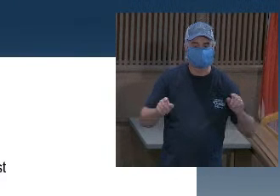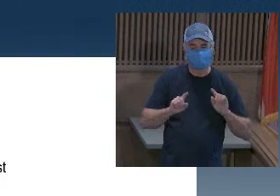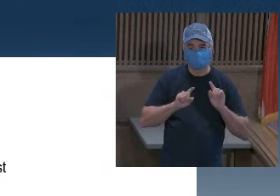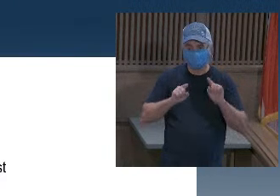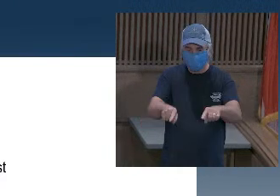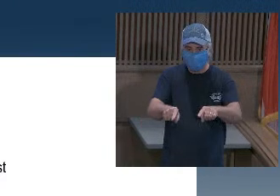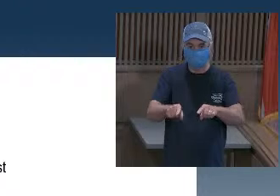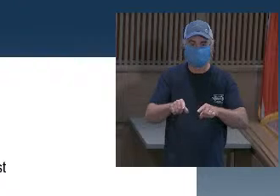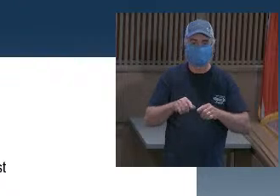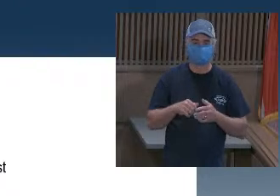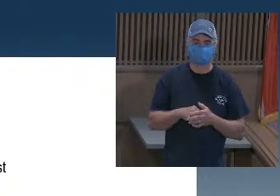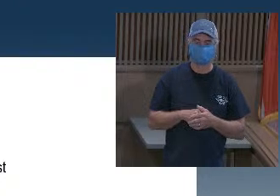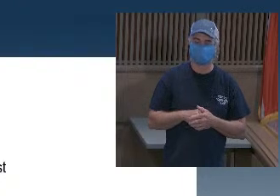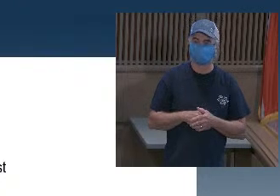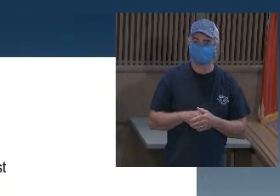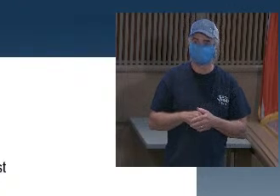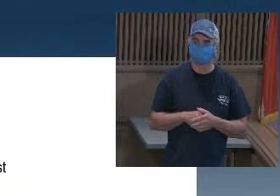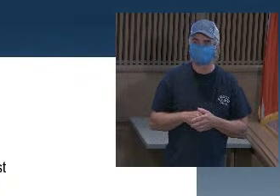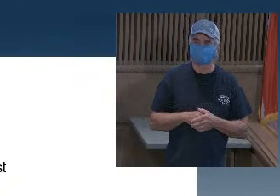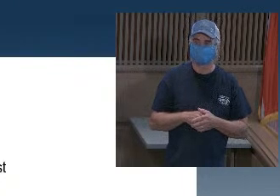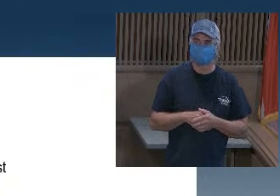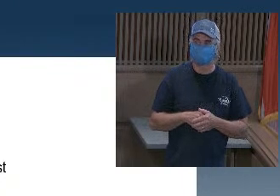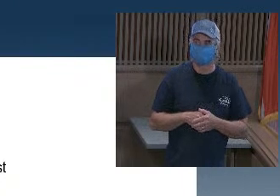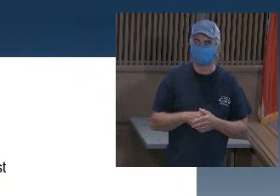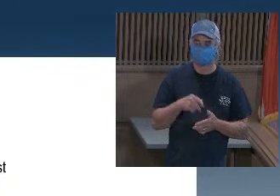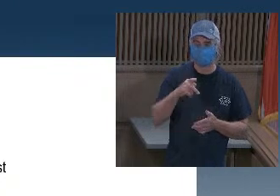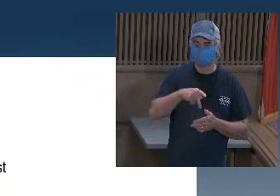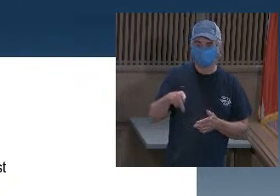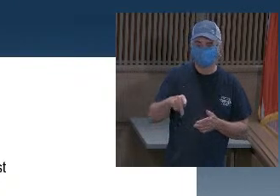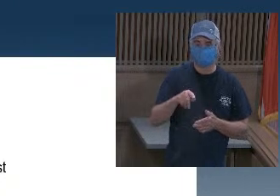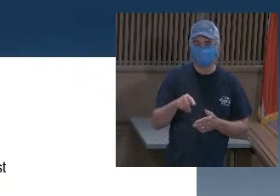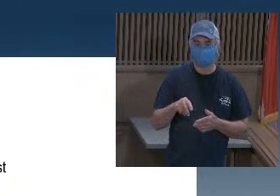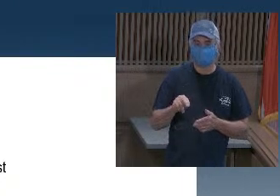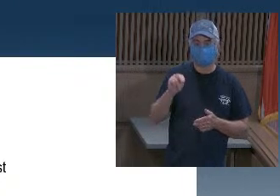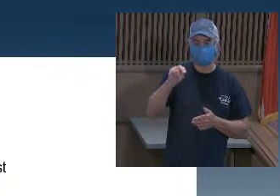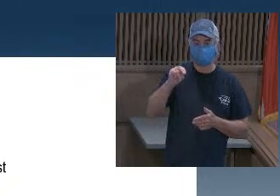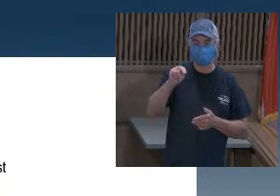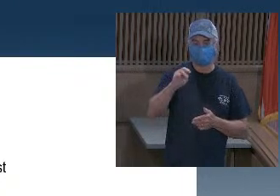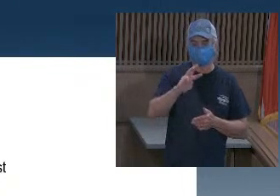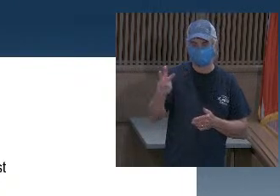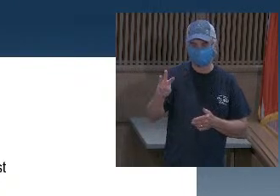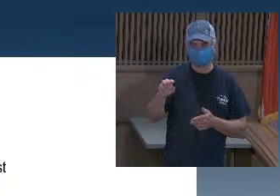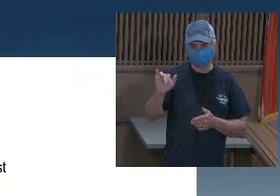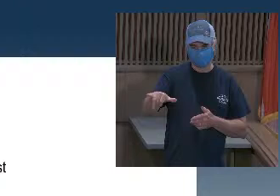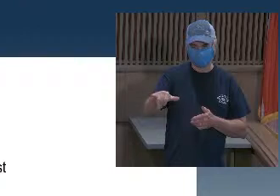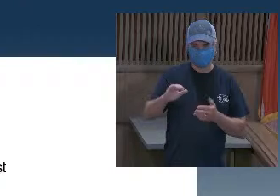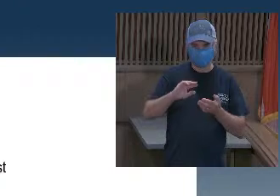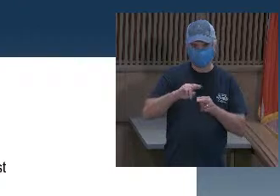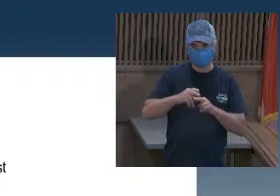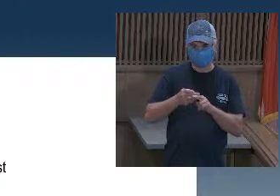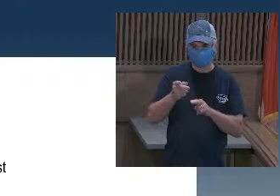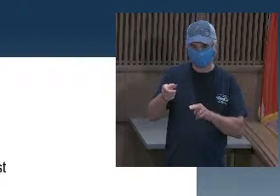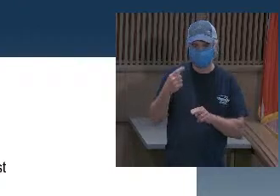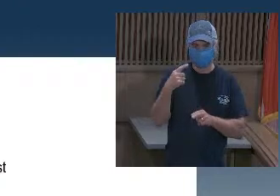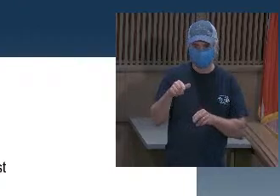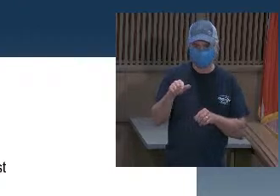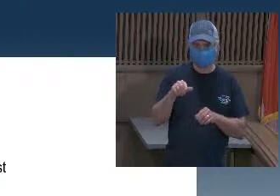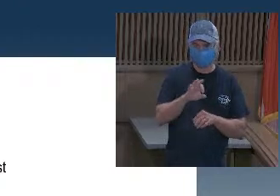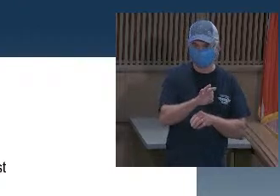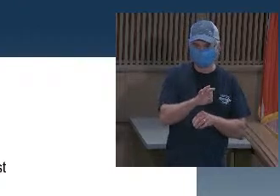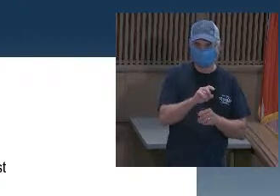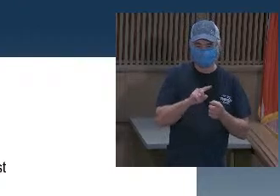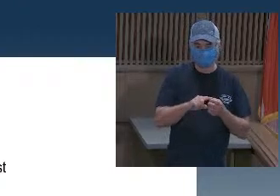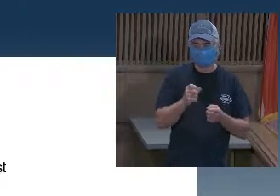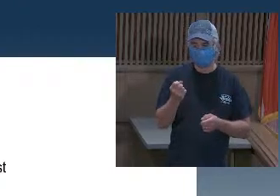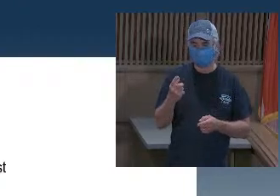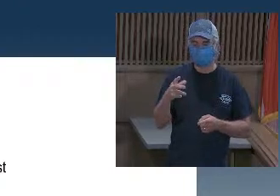to leave you with some thoughts about what you can do to help us fight this virus.